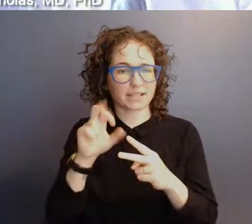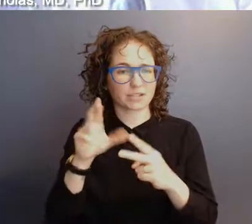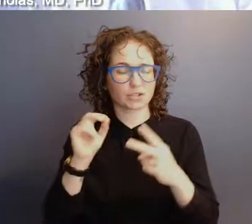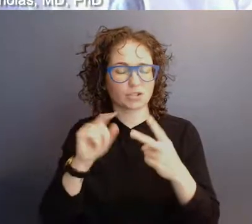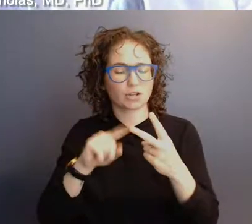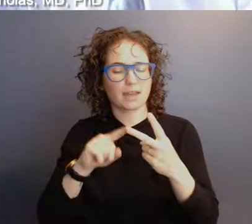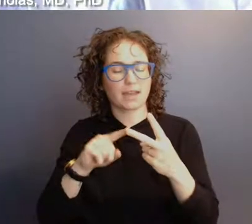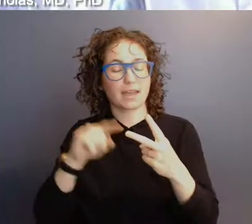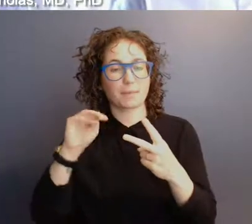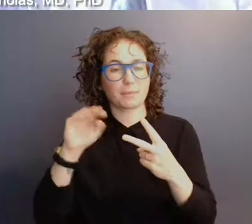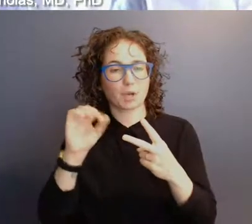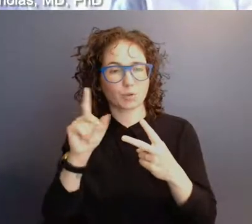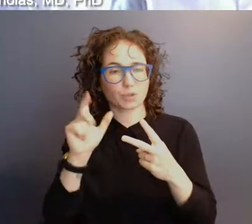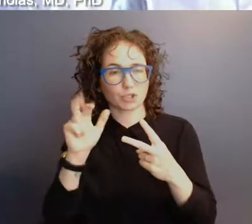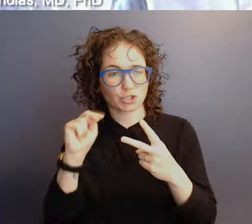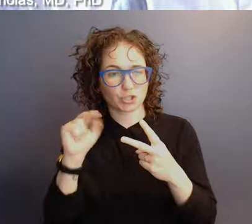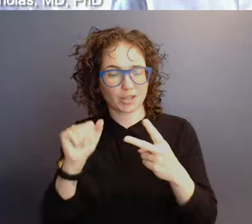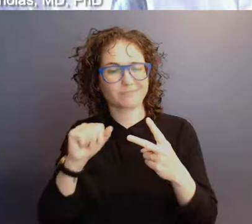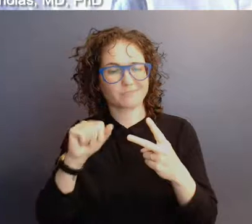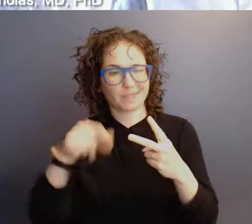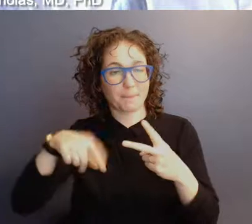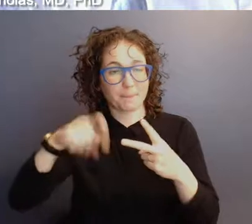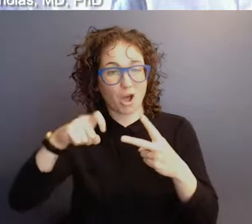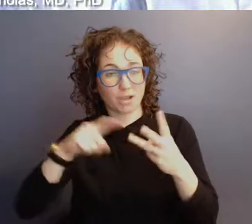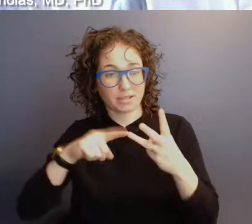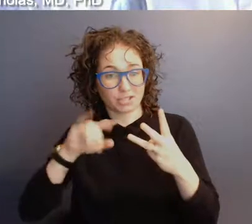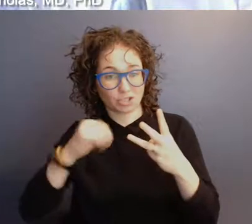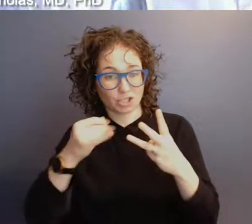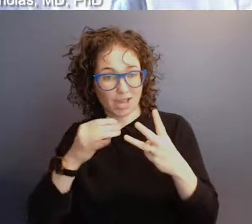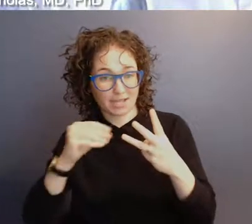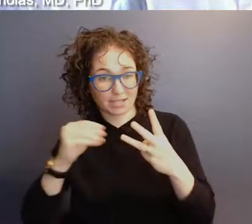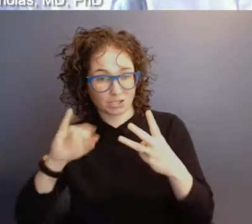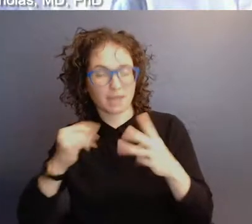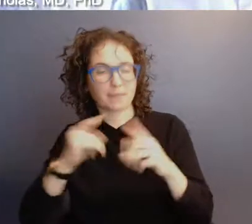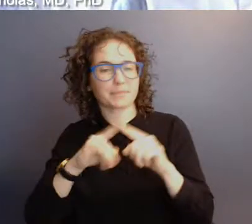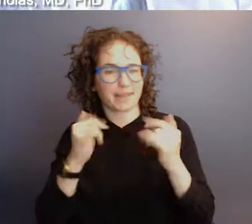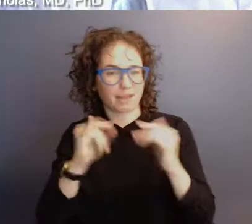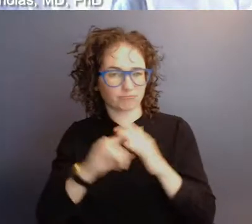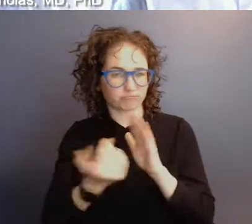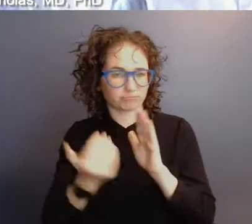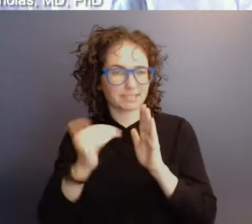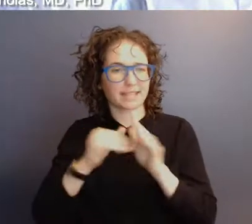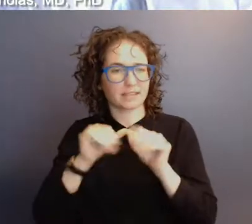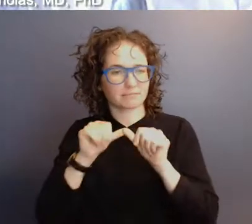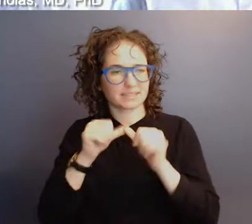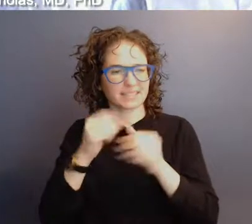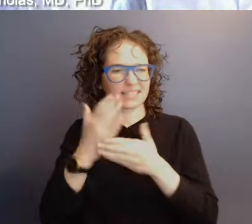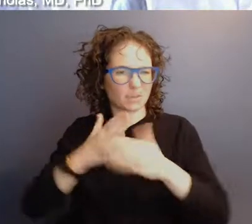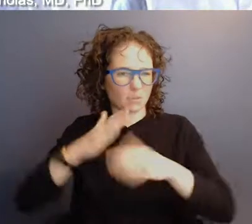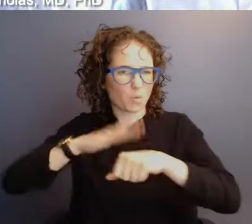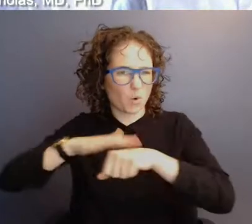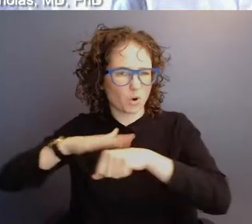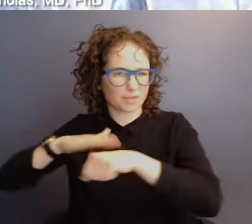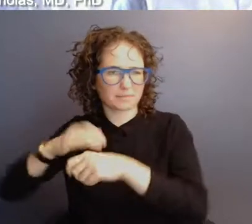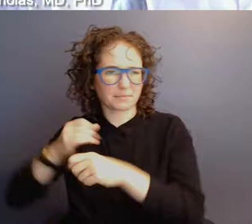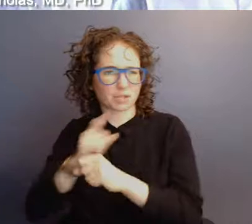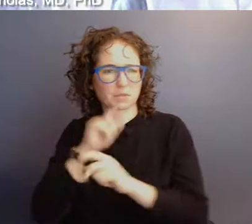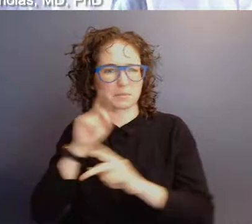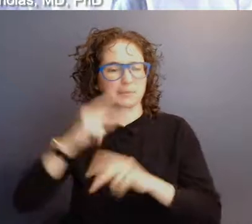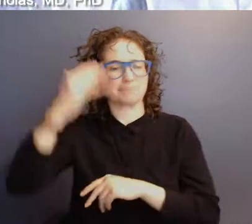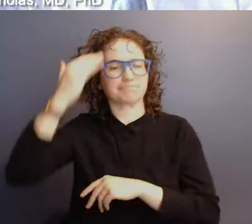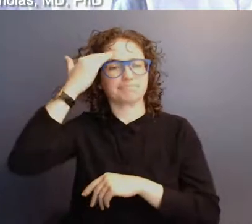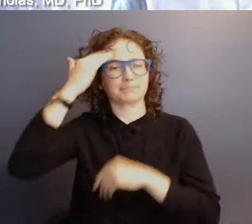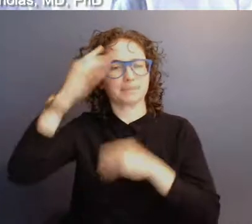being paused. It is now reinstated with some warnings just to be sure that people are aware of serious